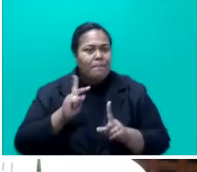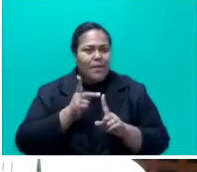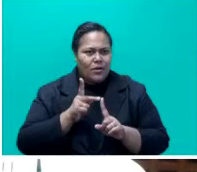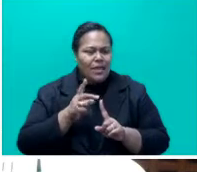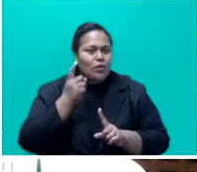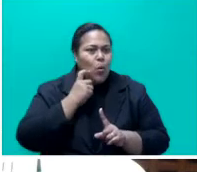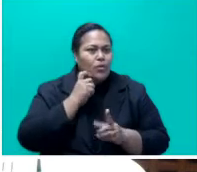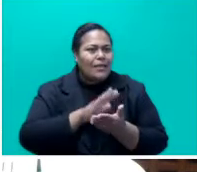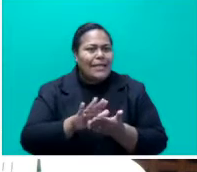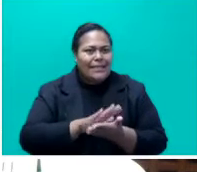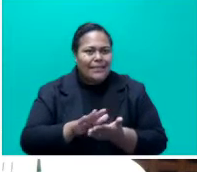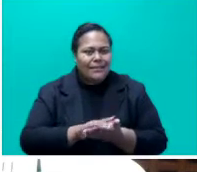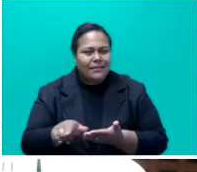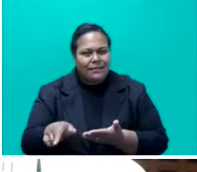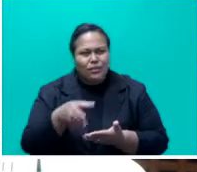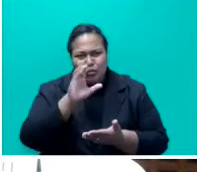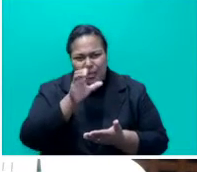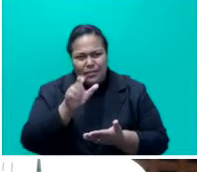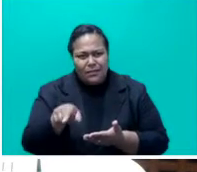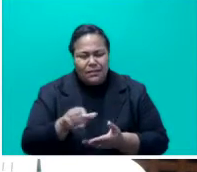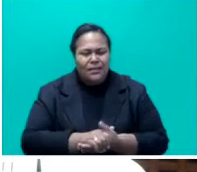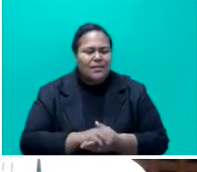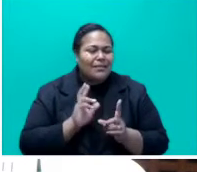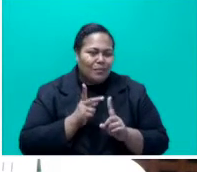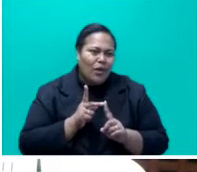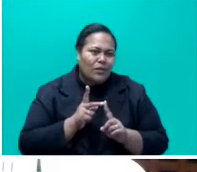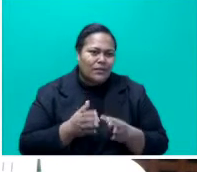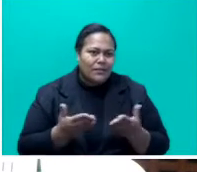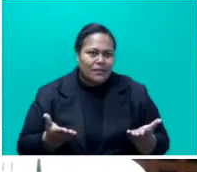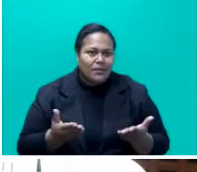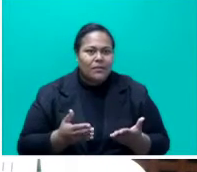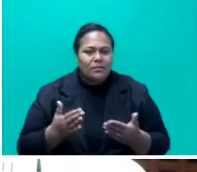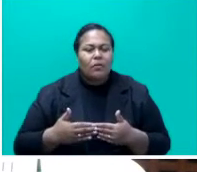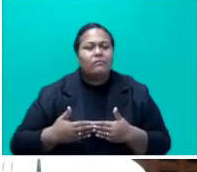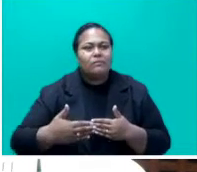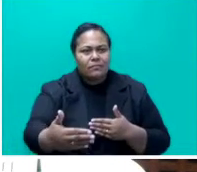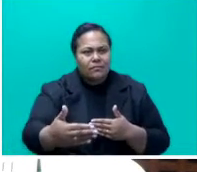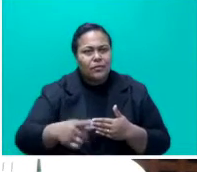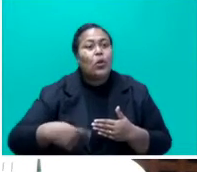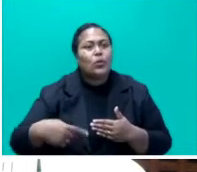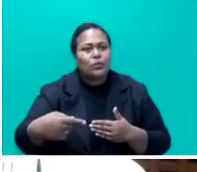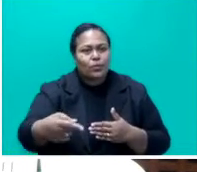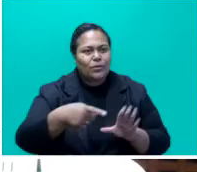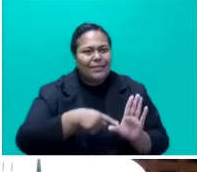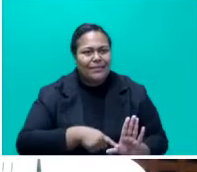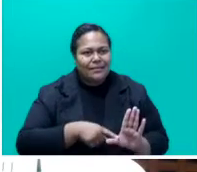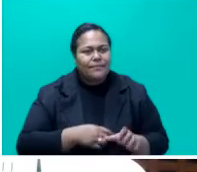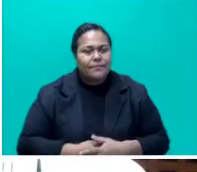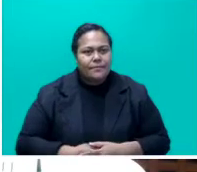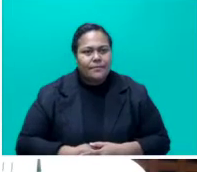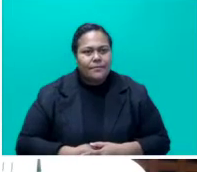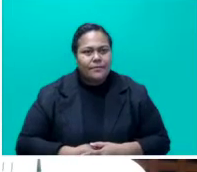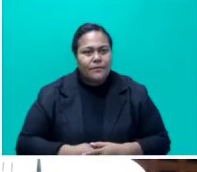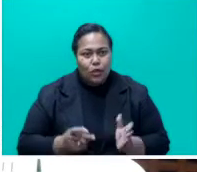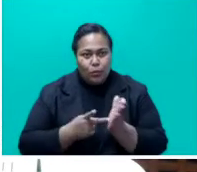sanitation as one of its main development priorities for the coming years, continuing from the